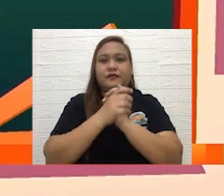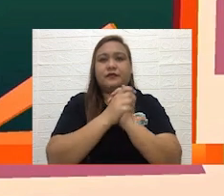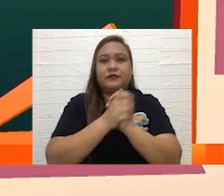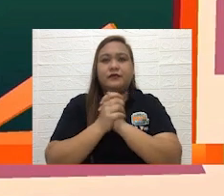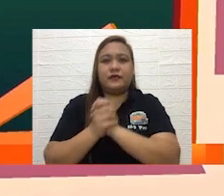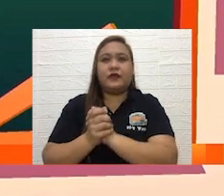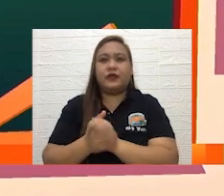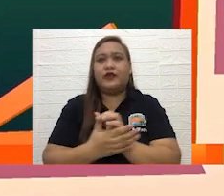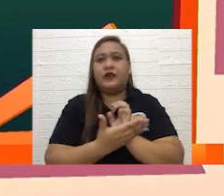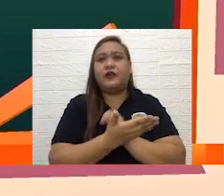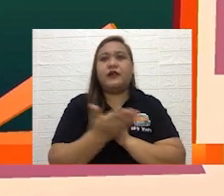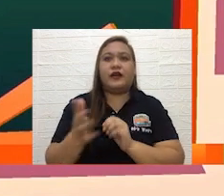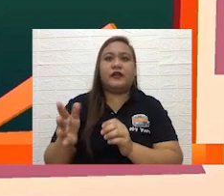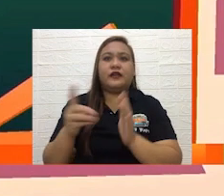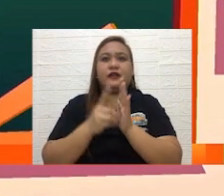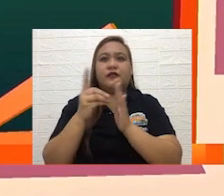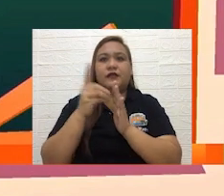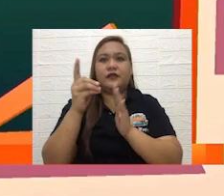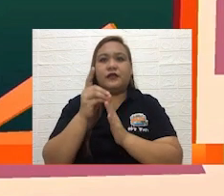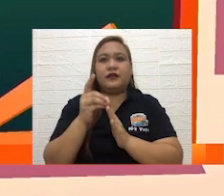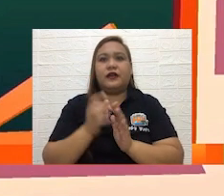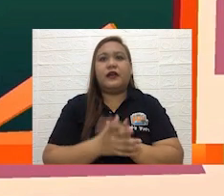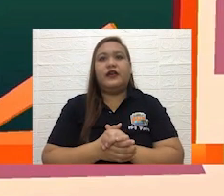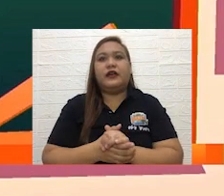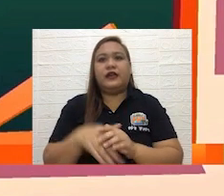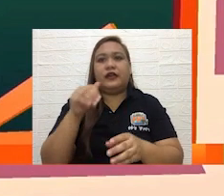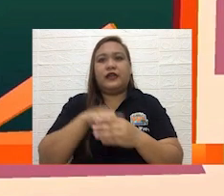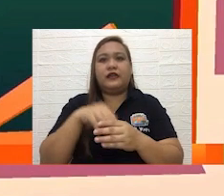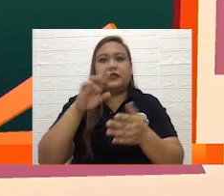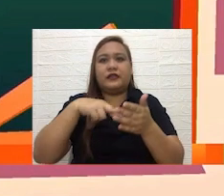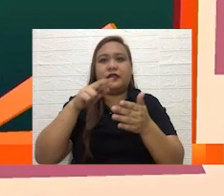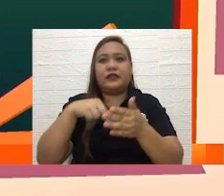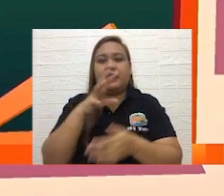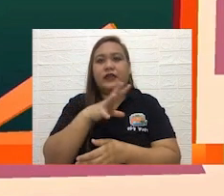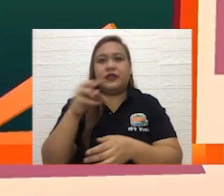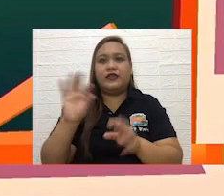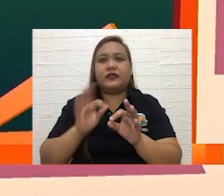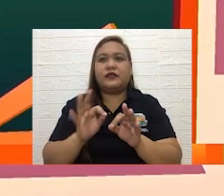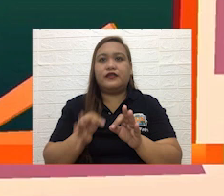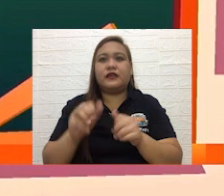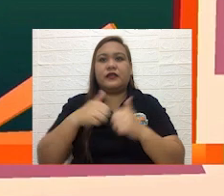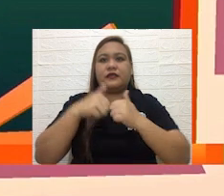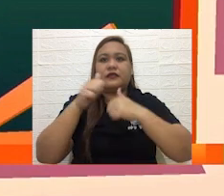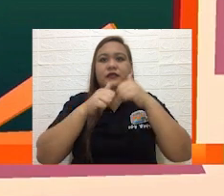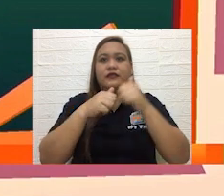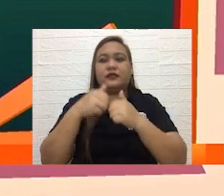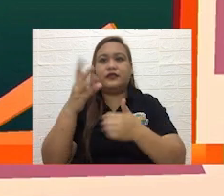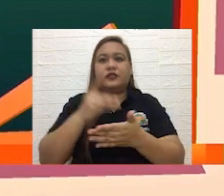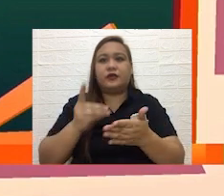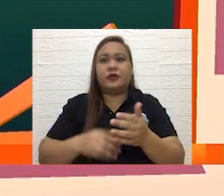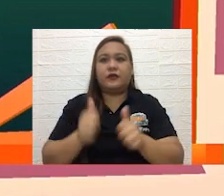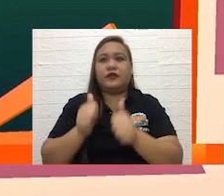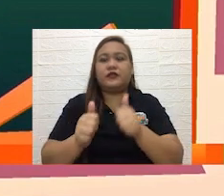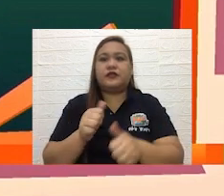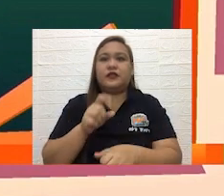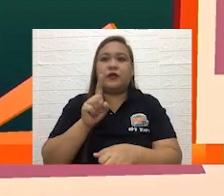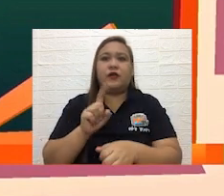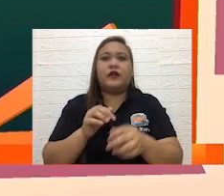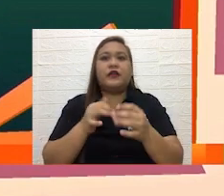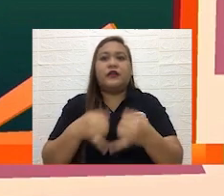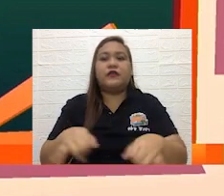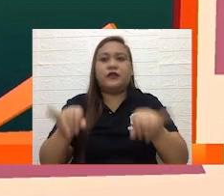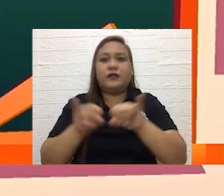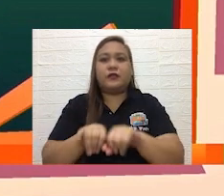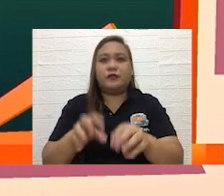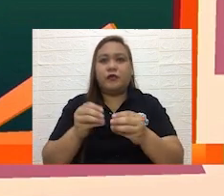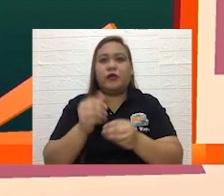Congratulations! You are now developing an aptitude in reading and interpreting architectural drawings, which is one of the most